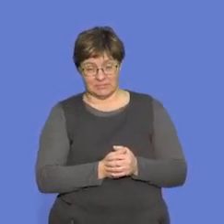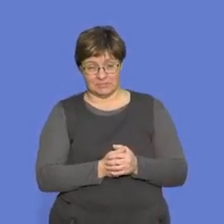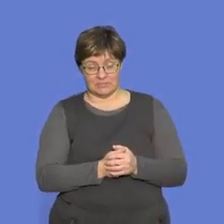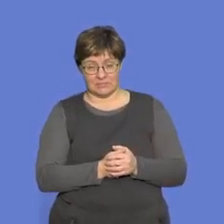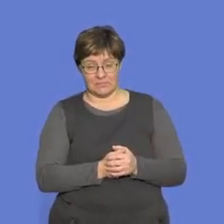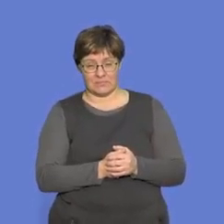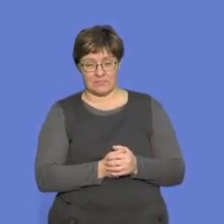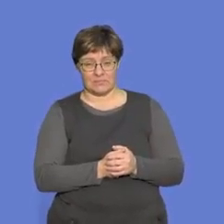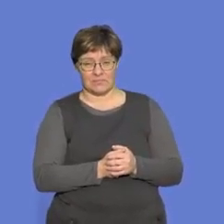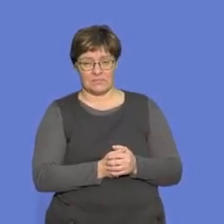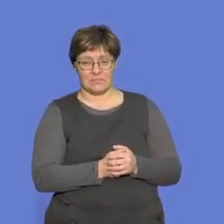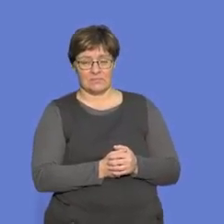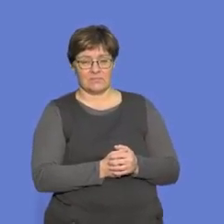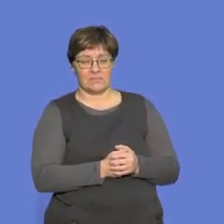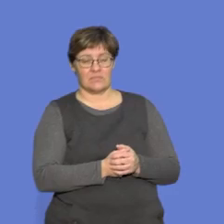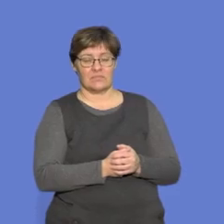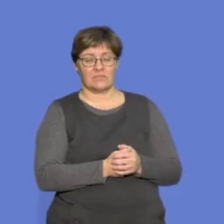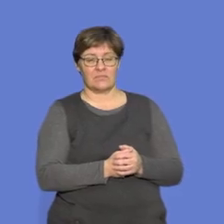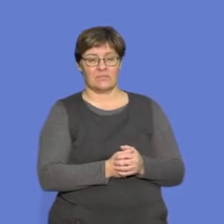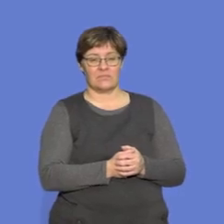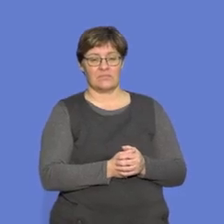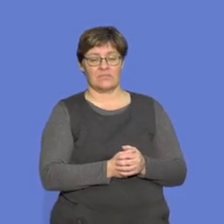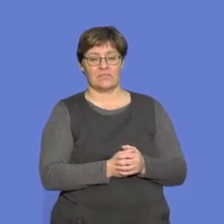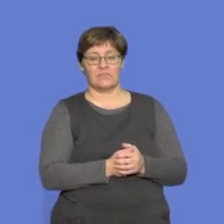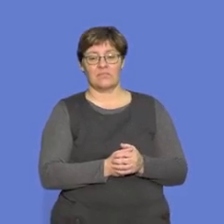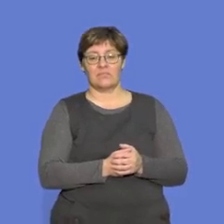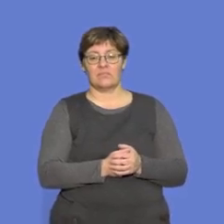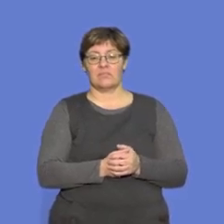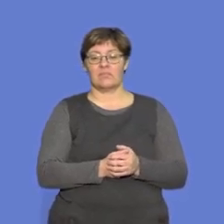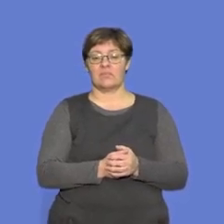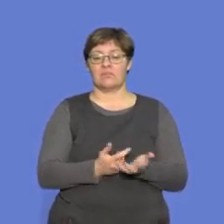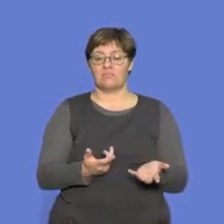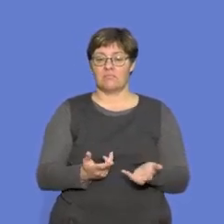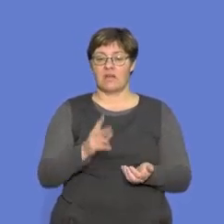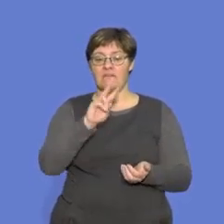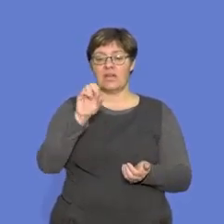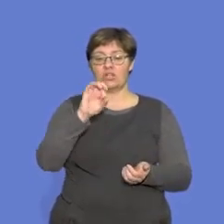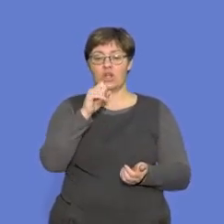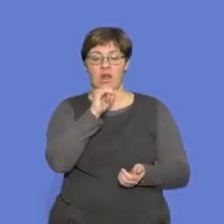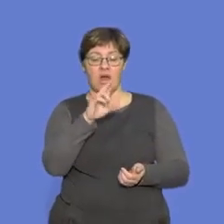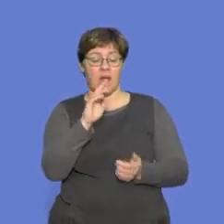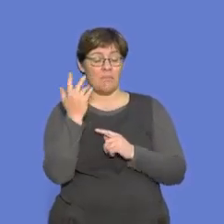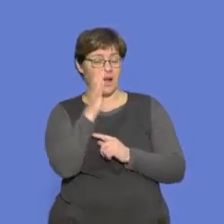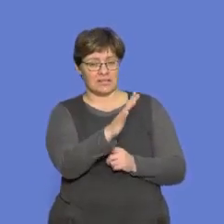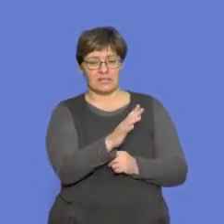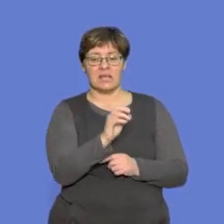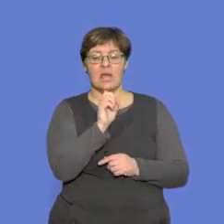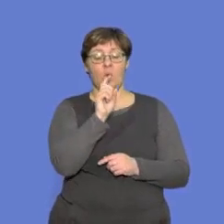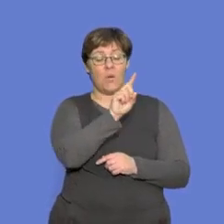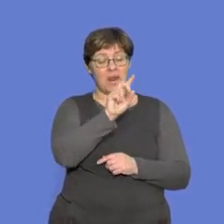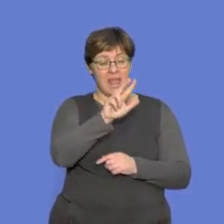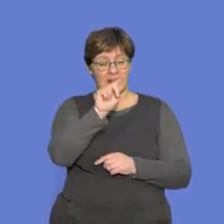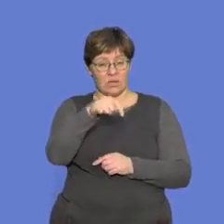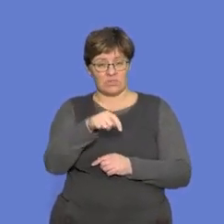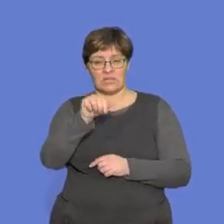in South Africa. Vascular plants, interestingly, make up 18,000 number of species in South